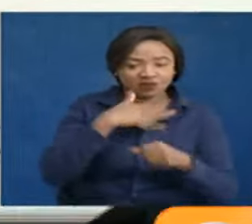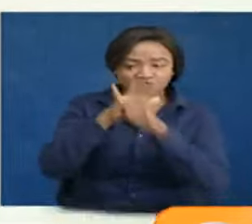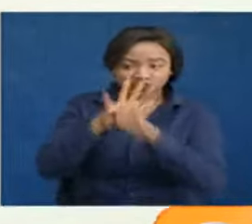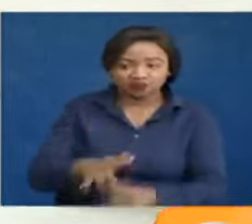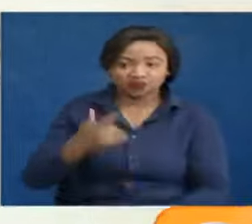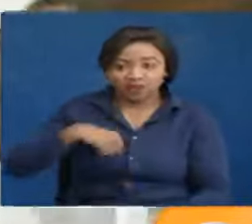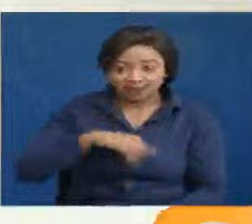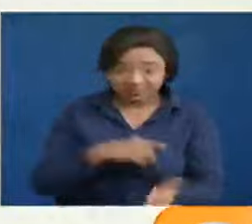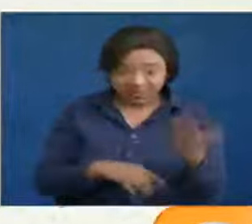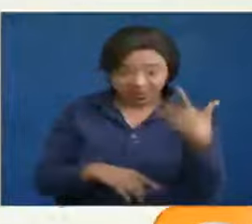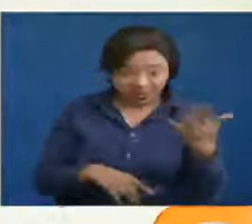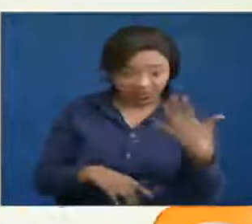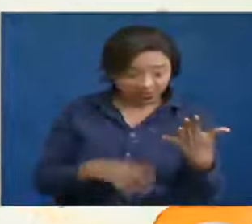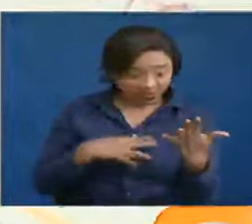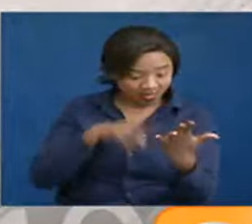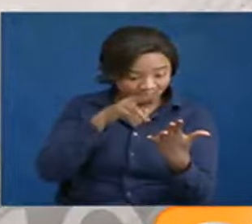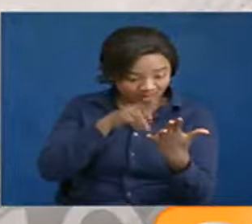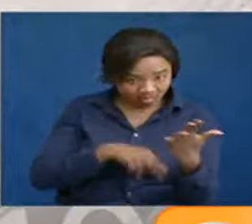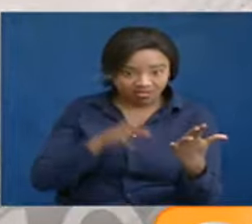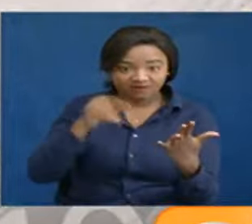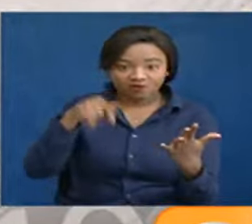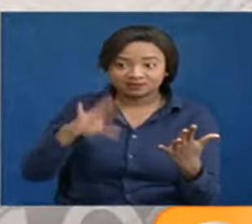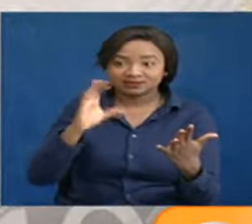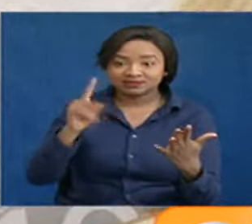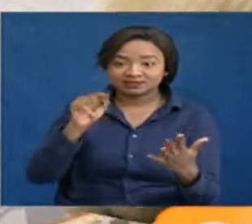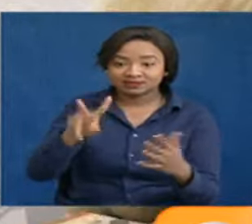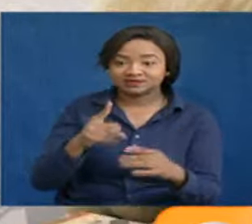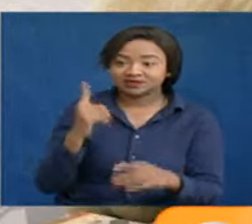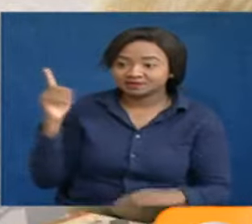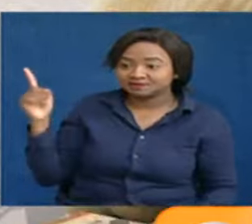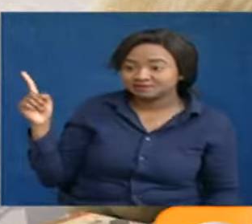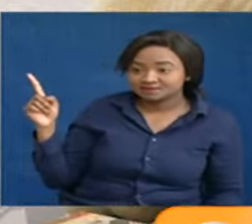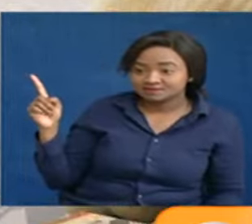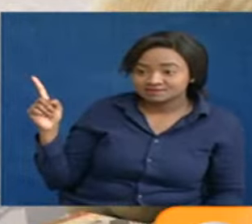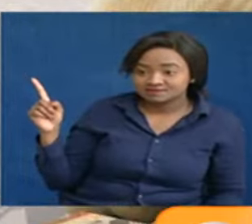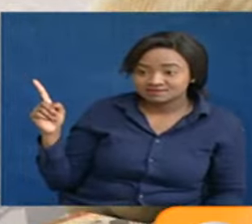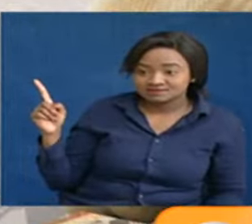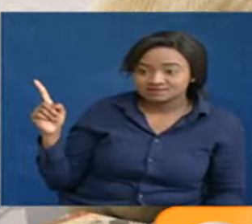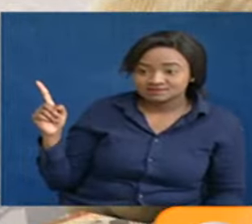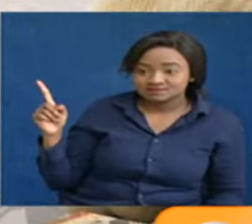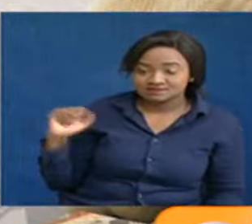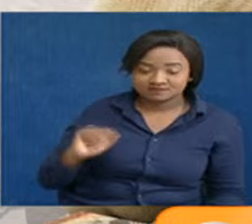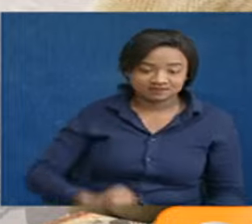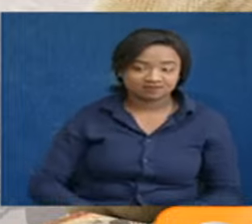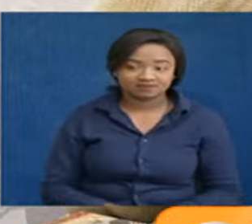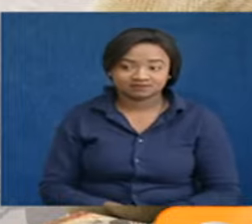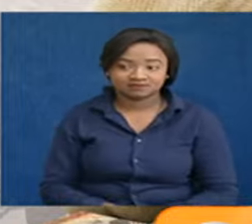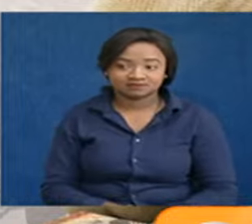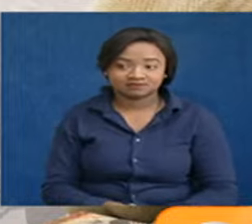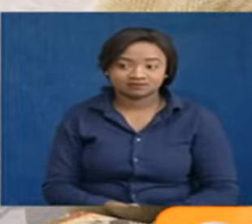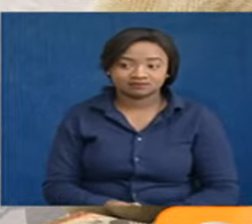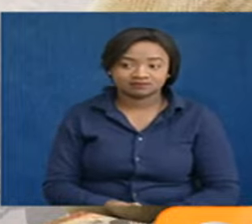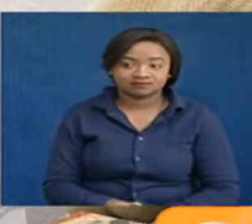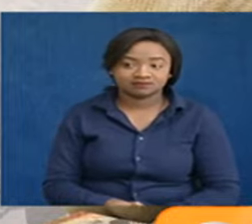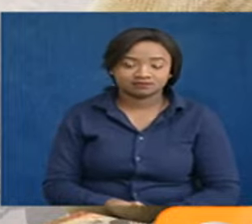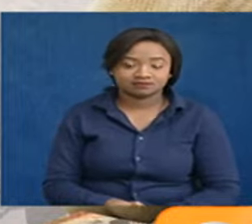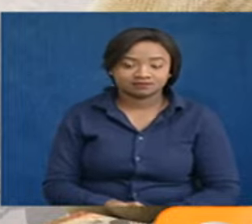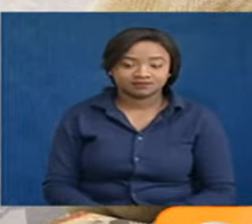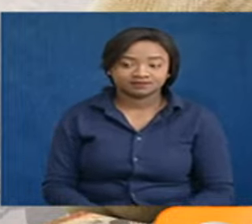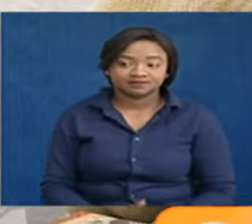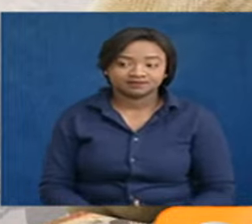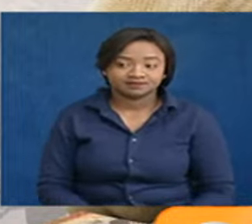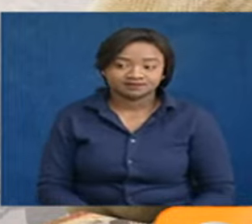documents seen by Citizen TV, a total of 158 billion shillings has been released to counties since July